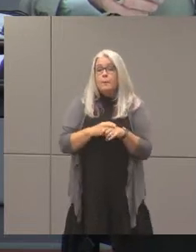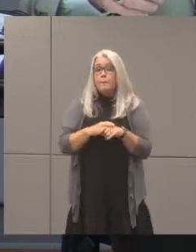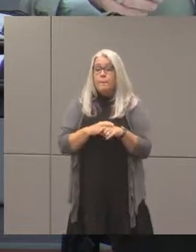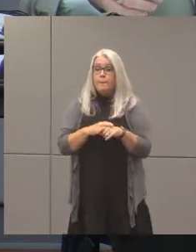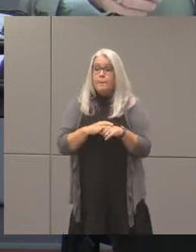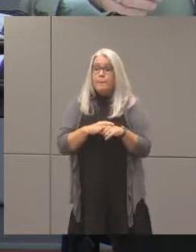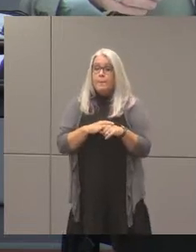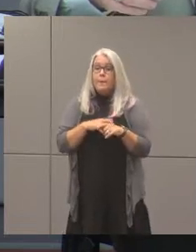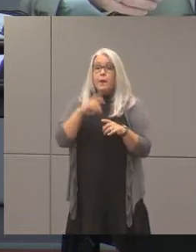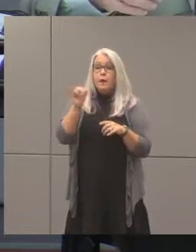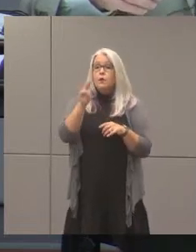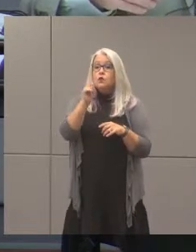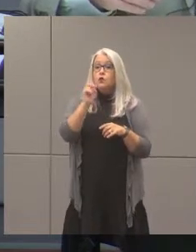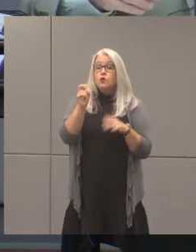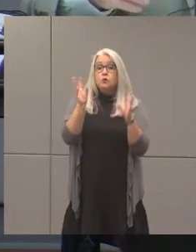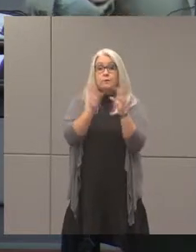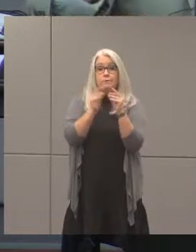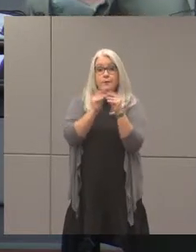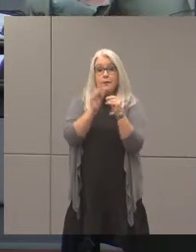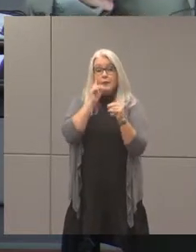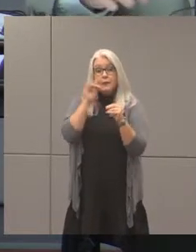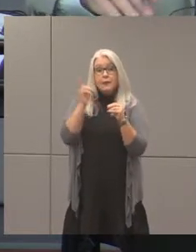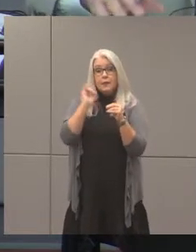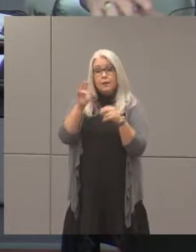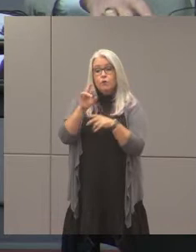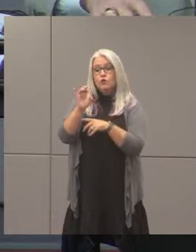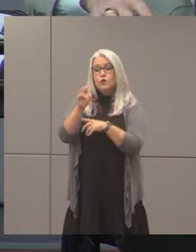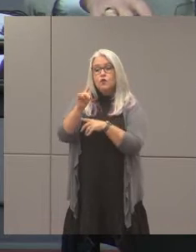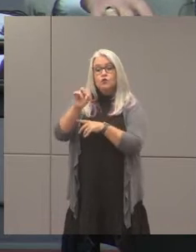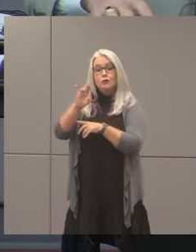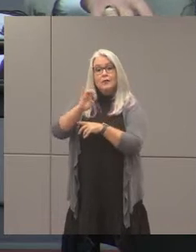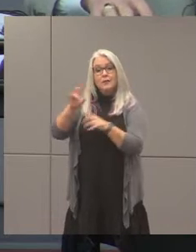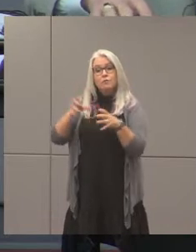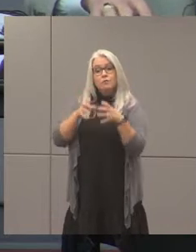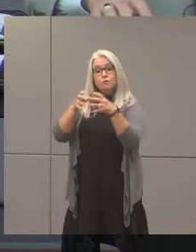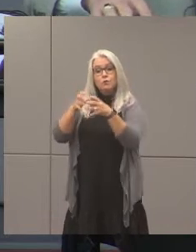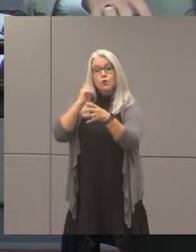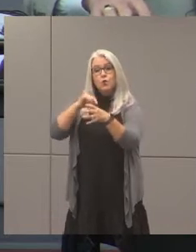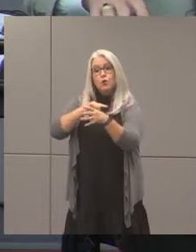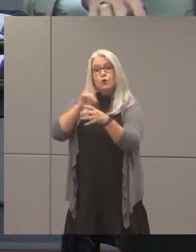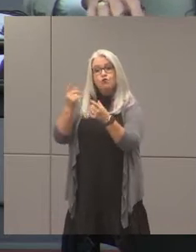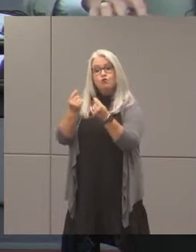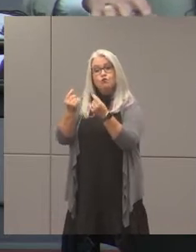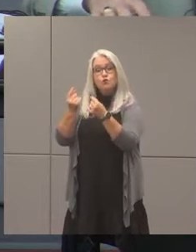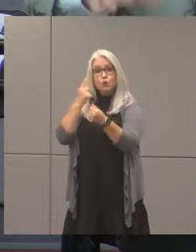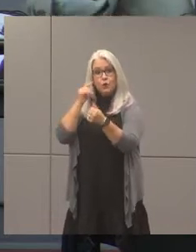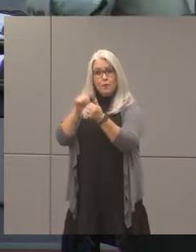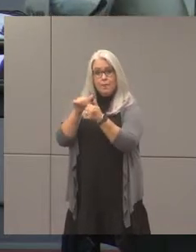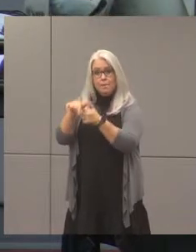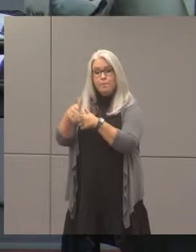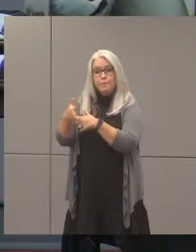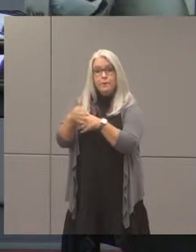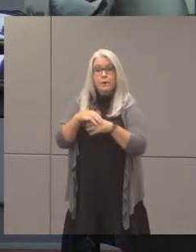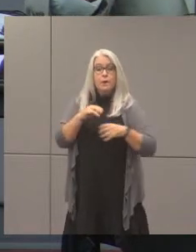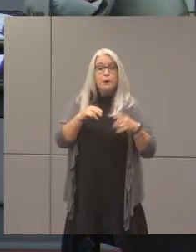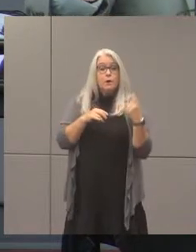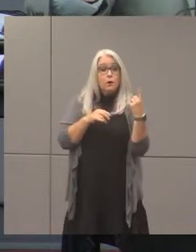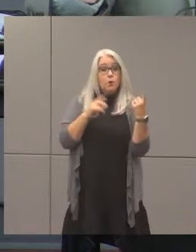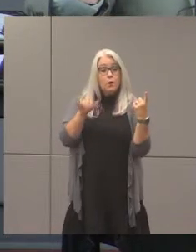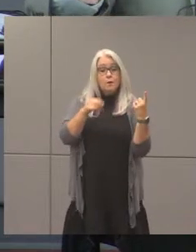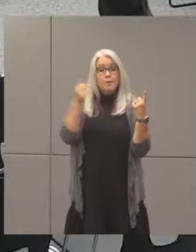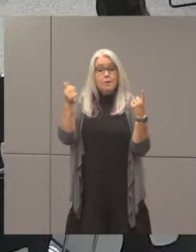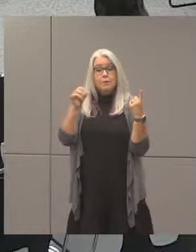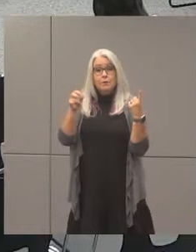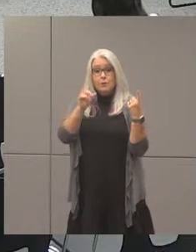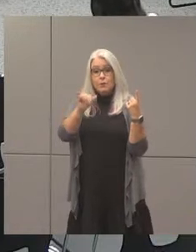The June meeting and retreat, we've talked about where we're going with that. There was another